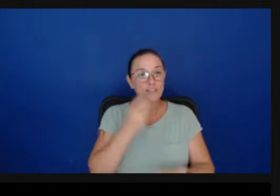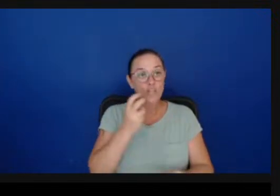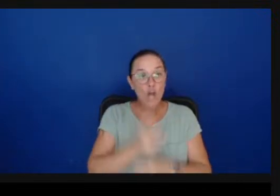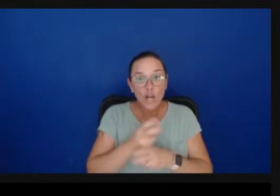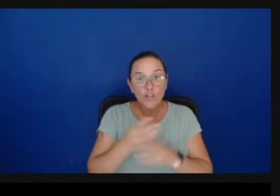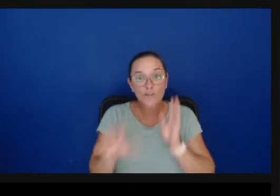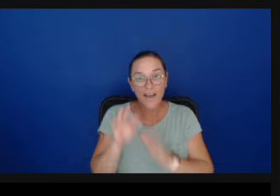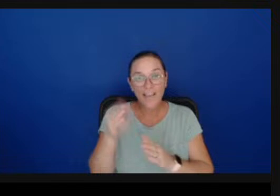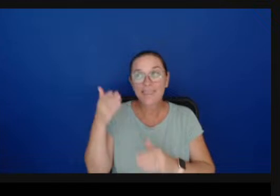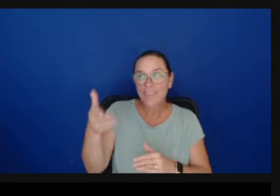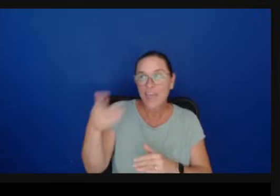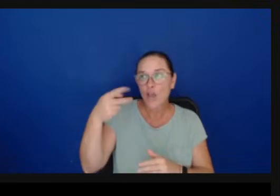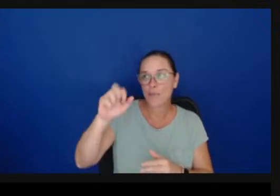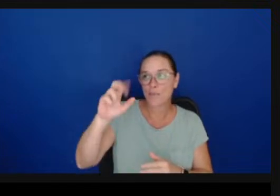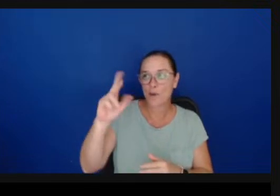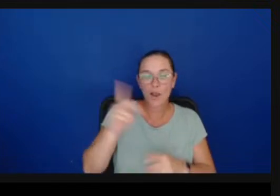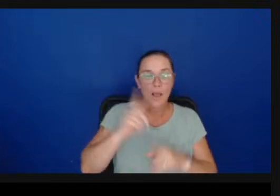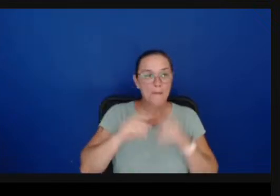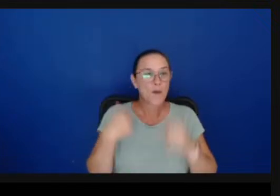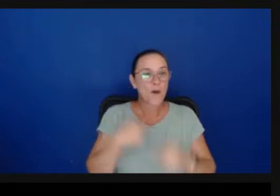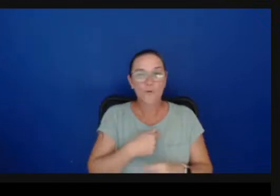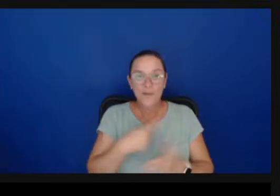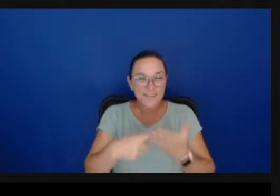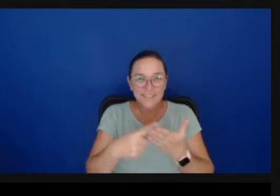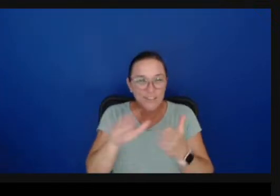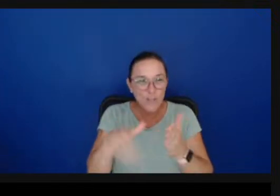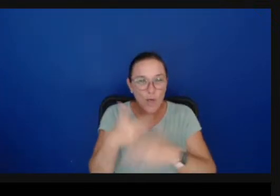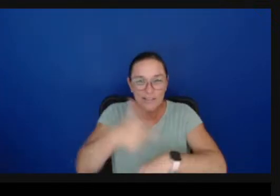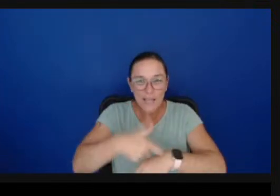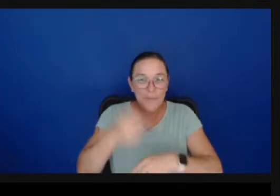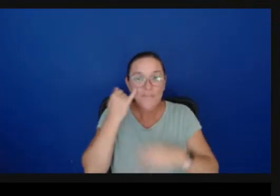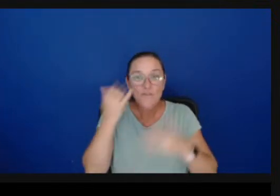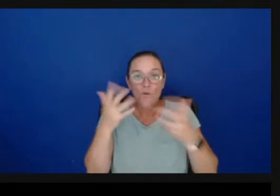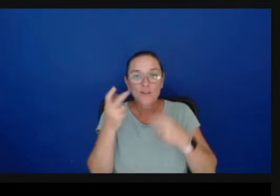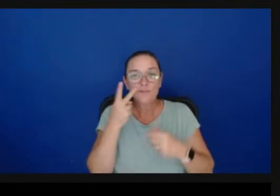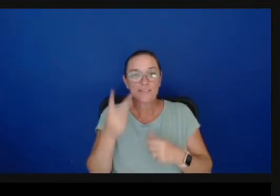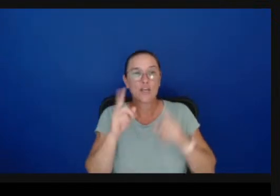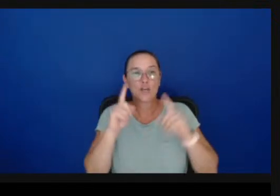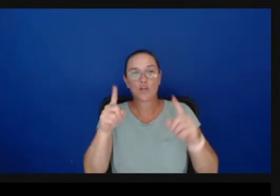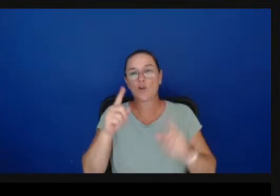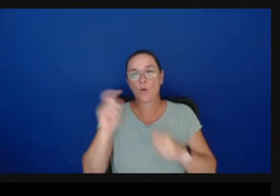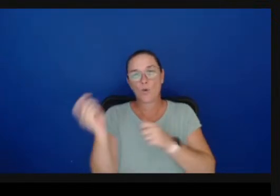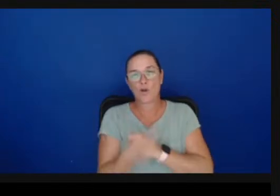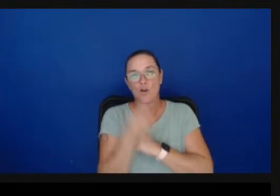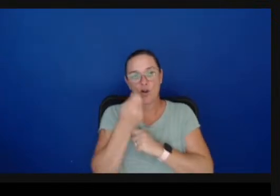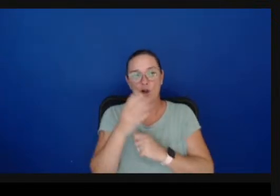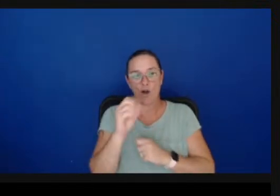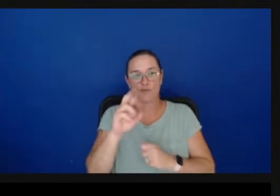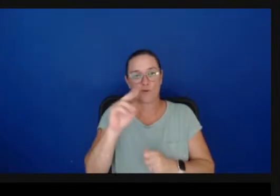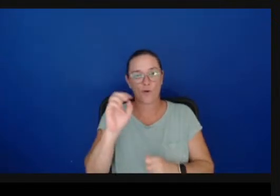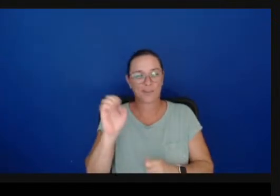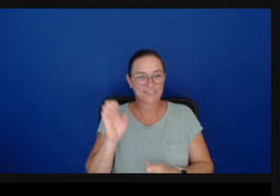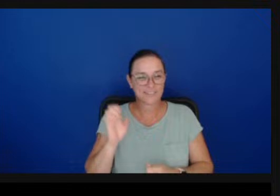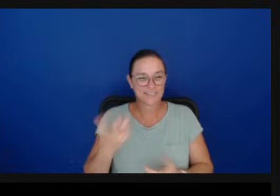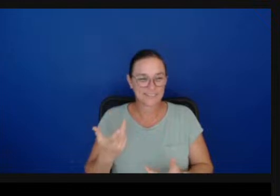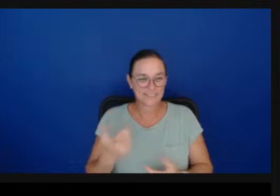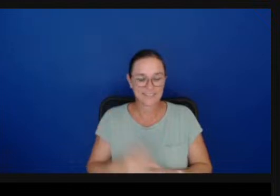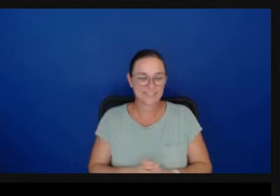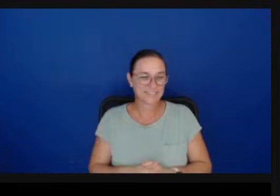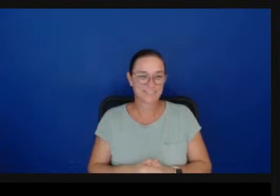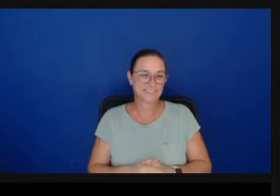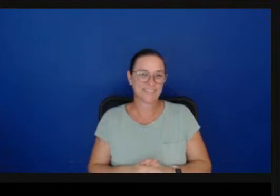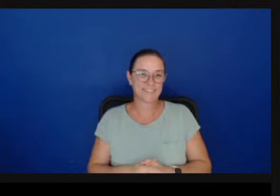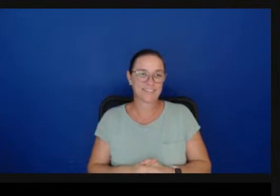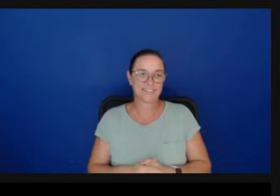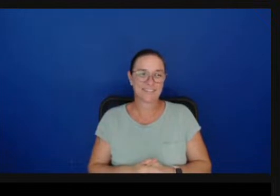park. But you and I talk about all the time. You want to see a Nene, you go to the golf course. Third hole Waimea or Waikoloa